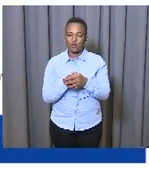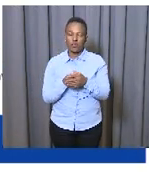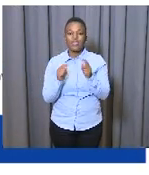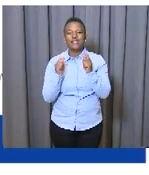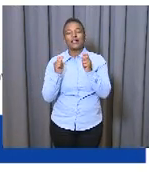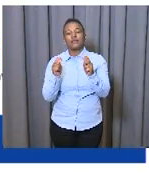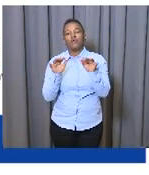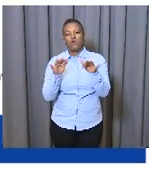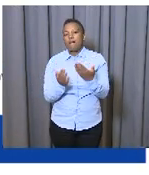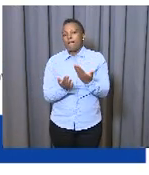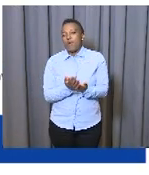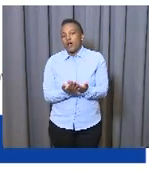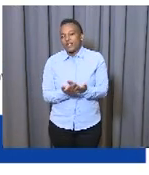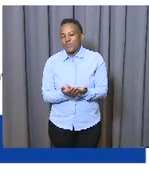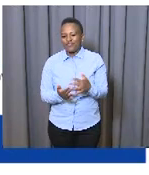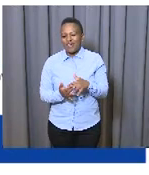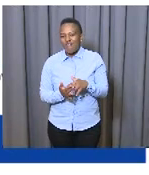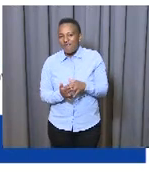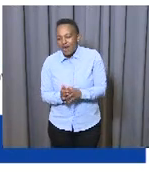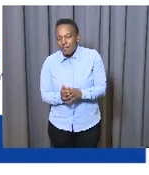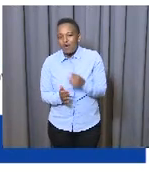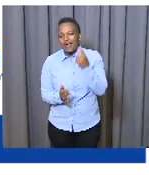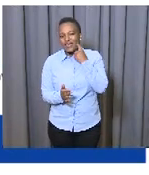vulnerable for increasing,